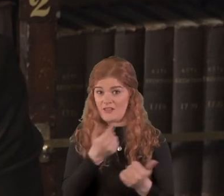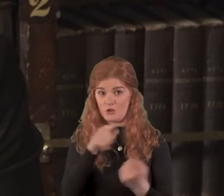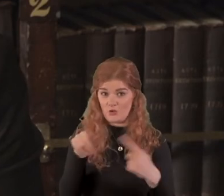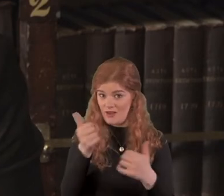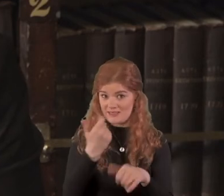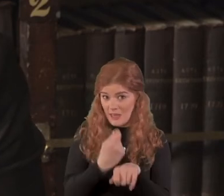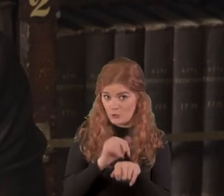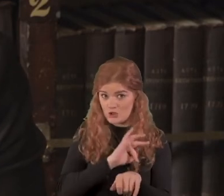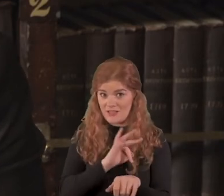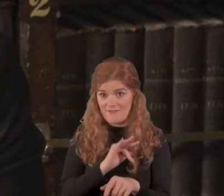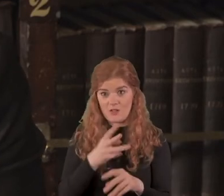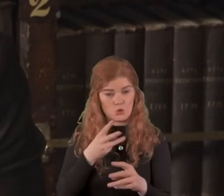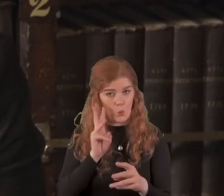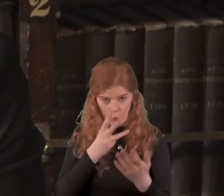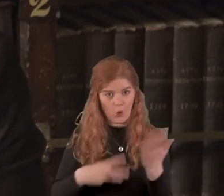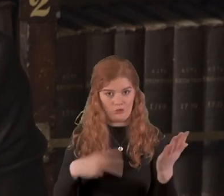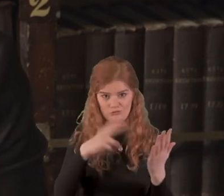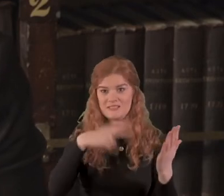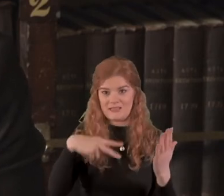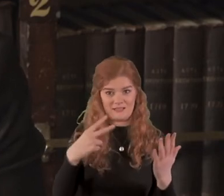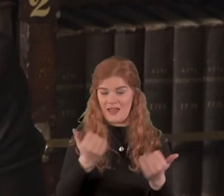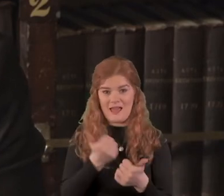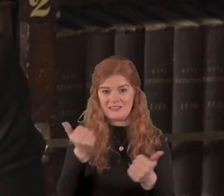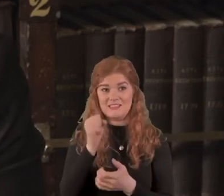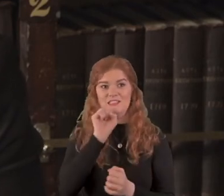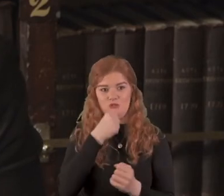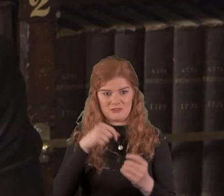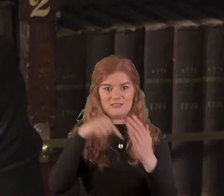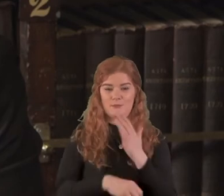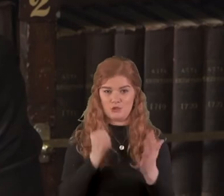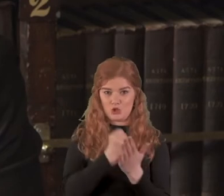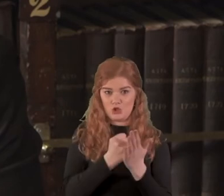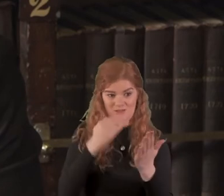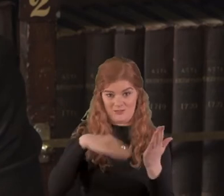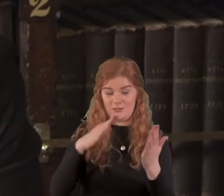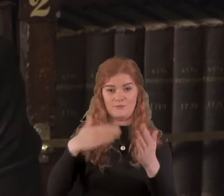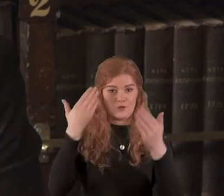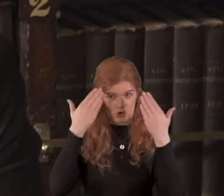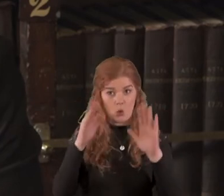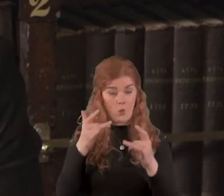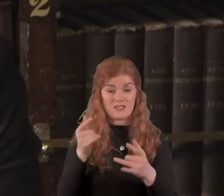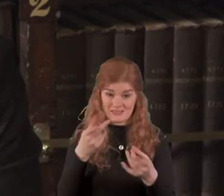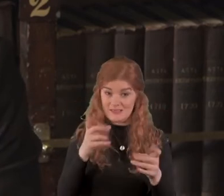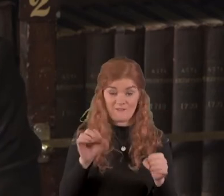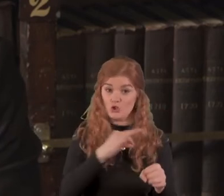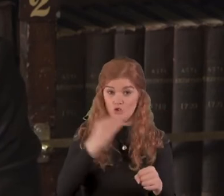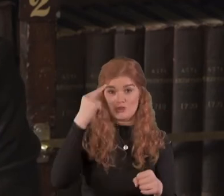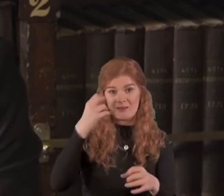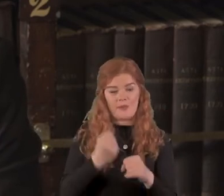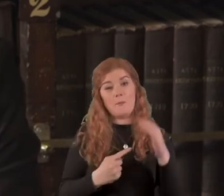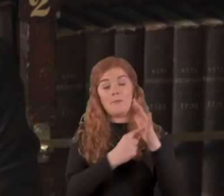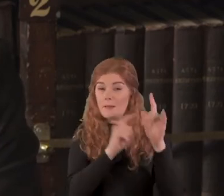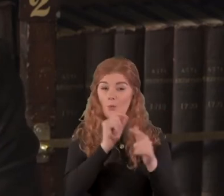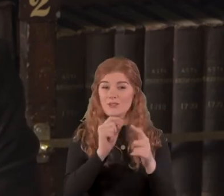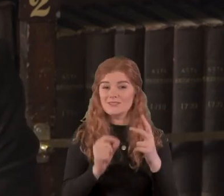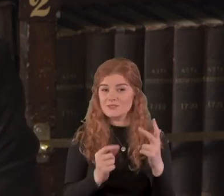if you've had time on your hands ploughing through them, I think any serious study of that will show that there was a good understanding of the main headlines, at